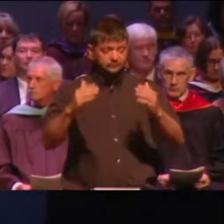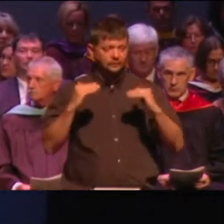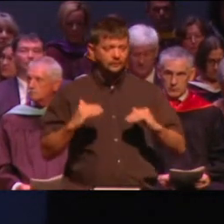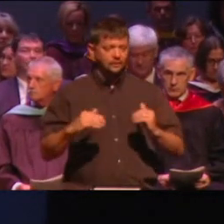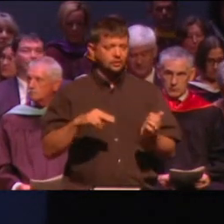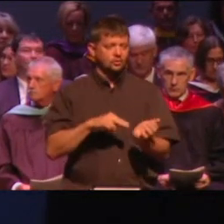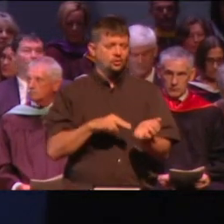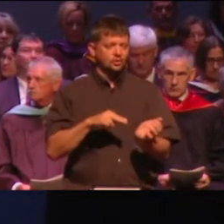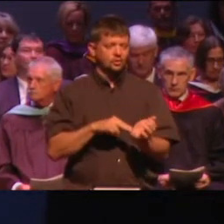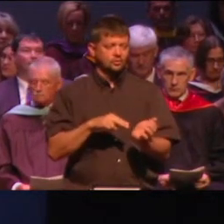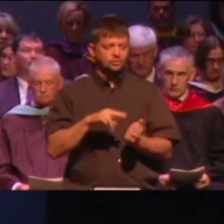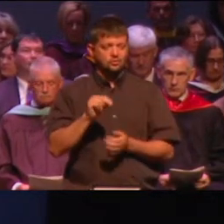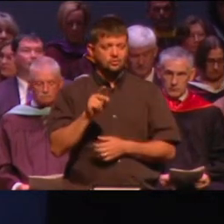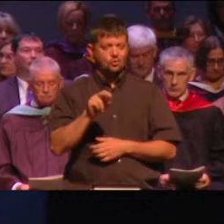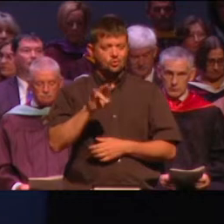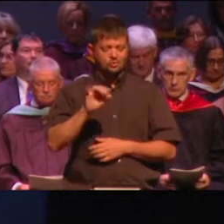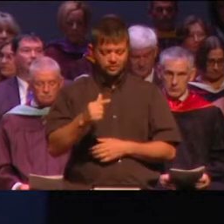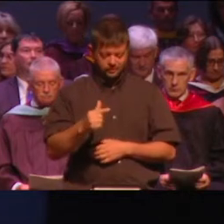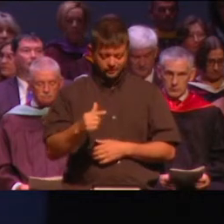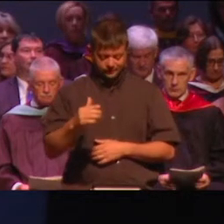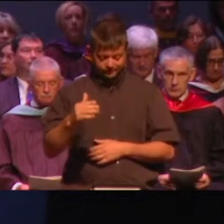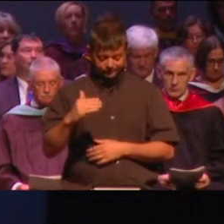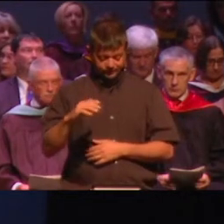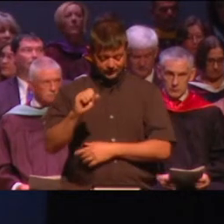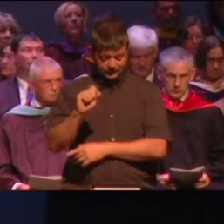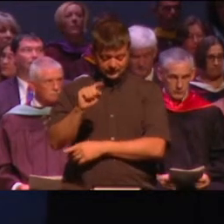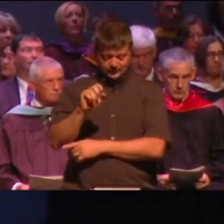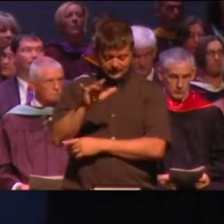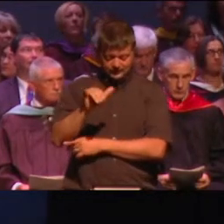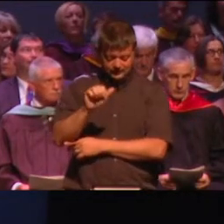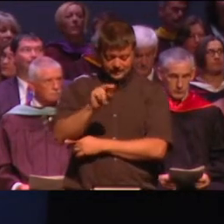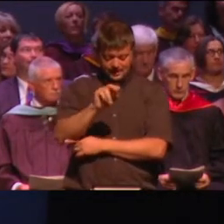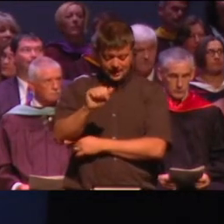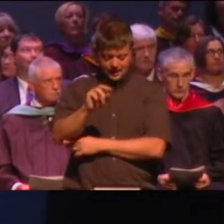Nursing, Stacy Anna Marie Biddix.